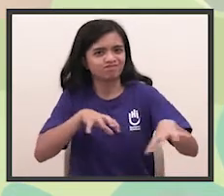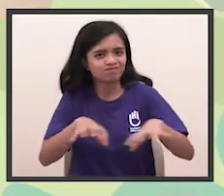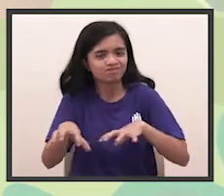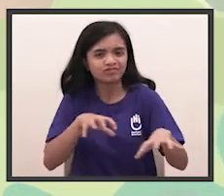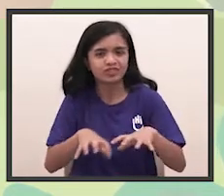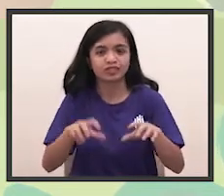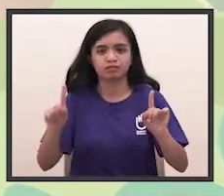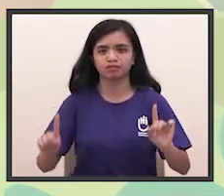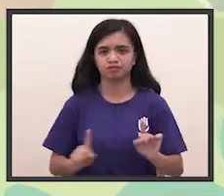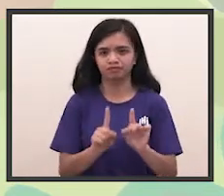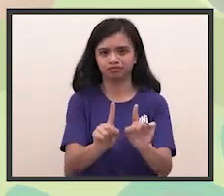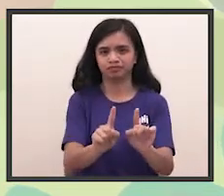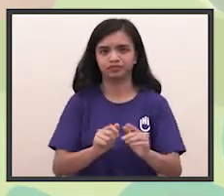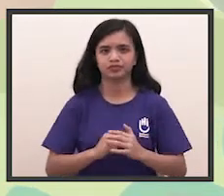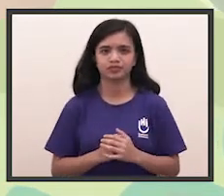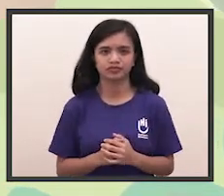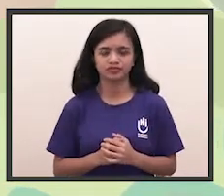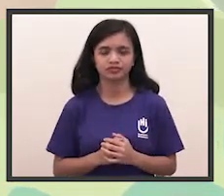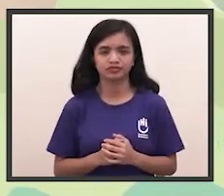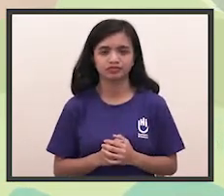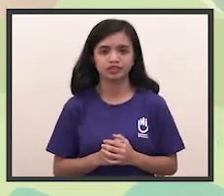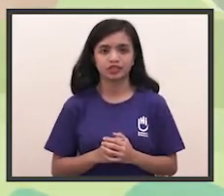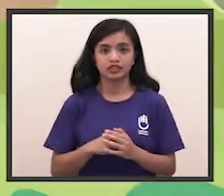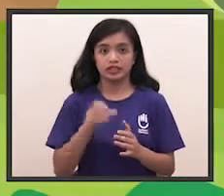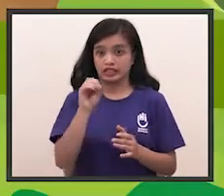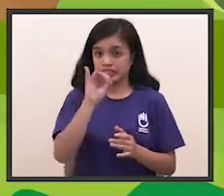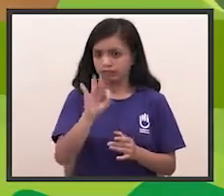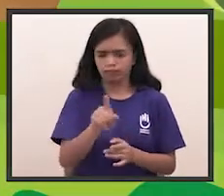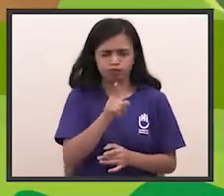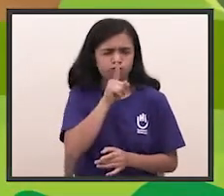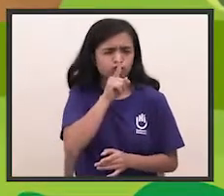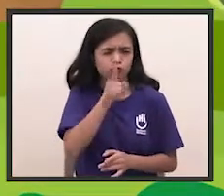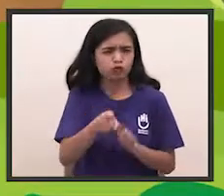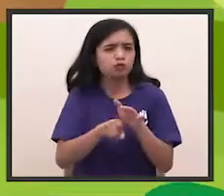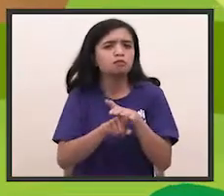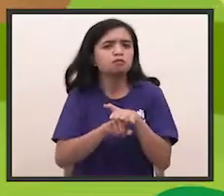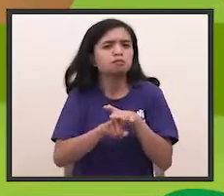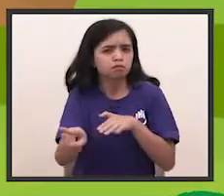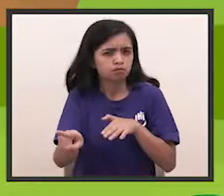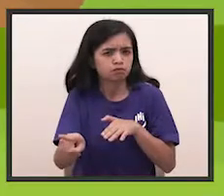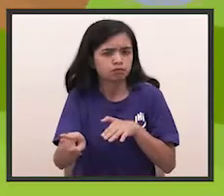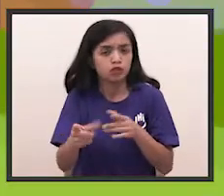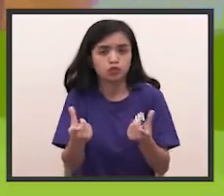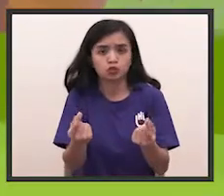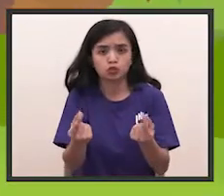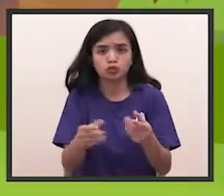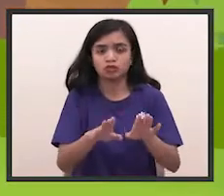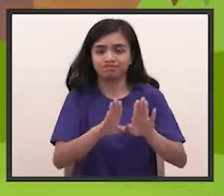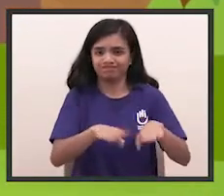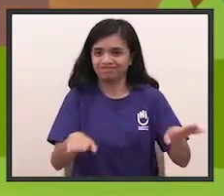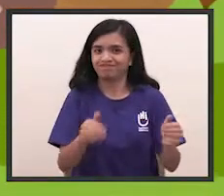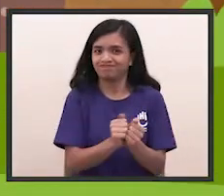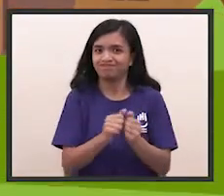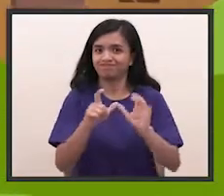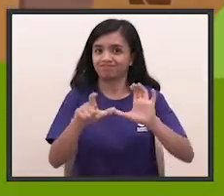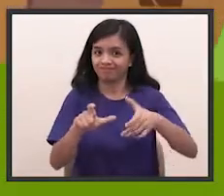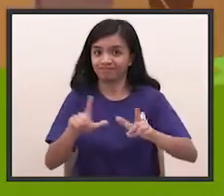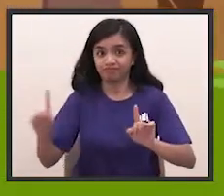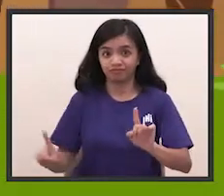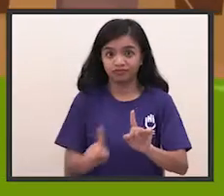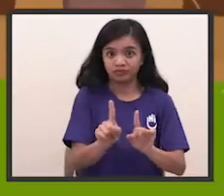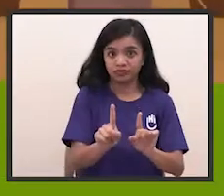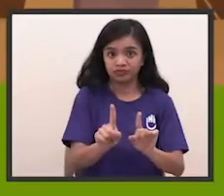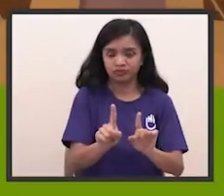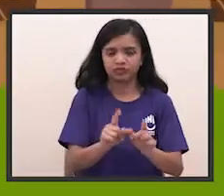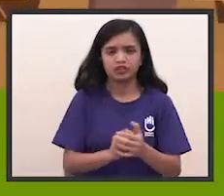exercises with buddies, so that during actual evacuation, children with disabilities and their